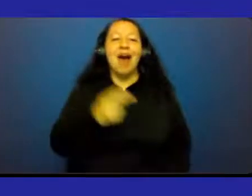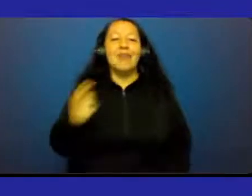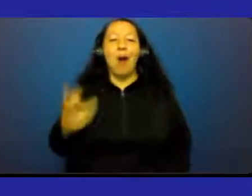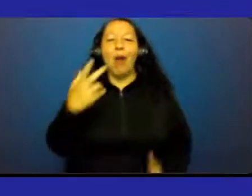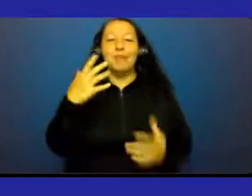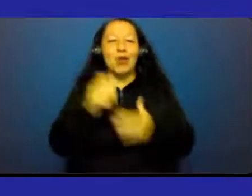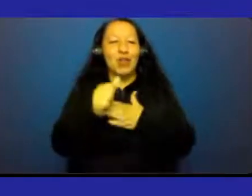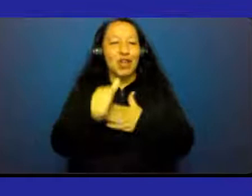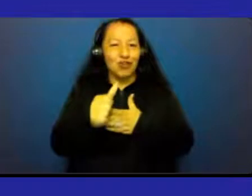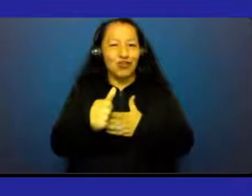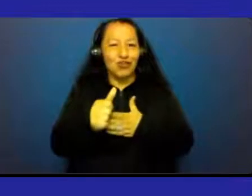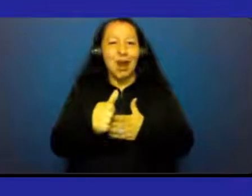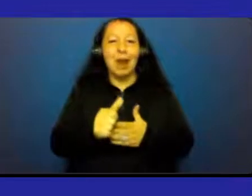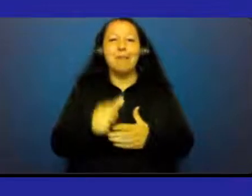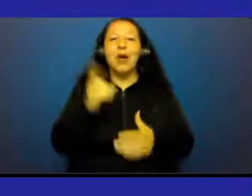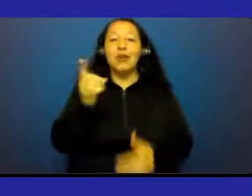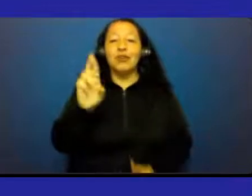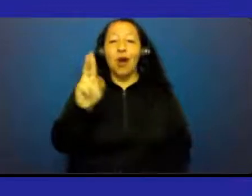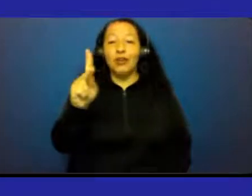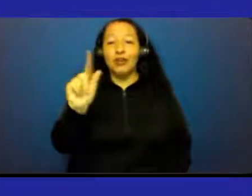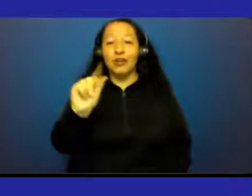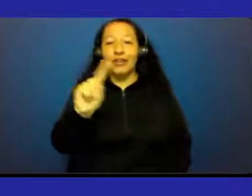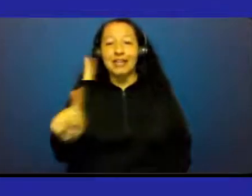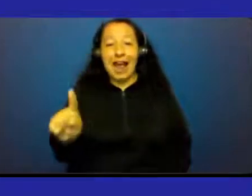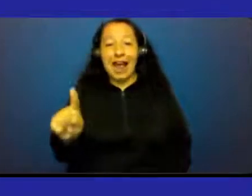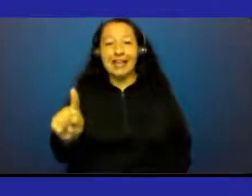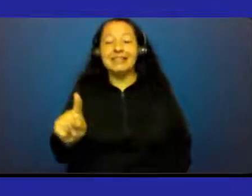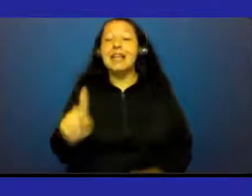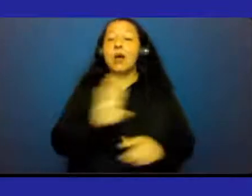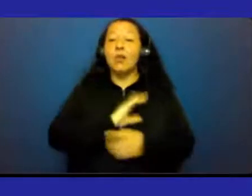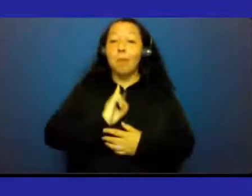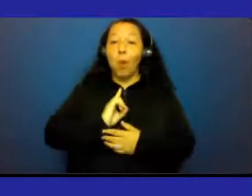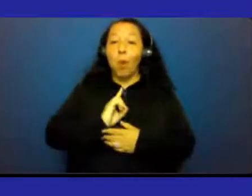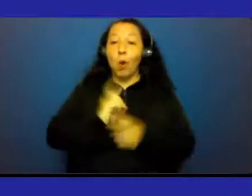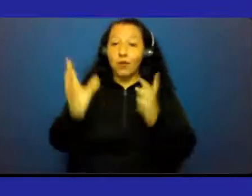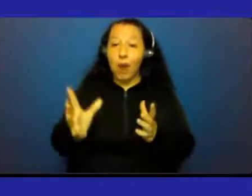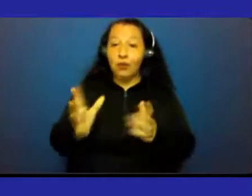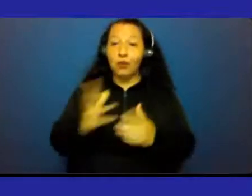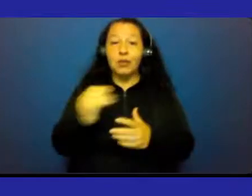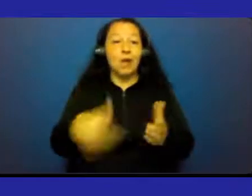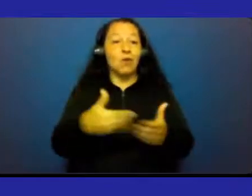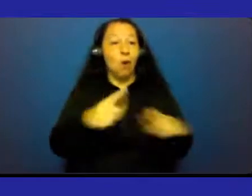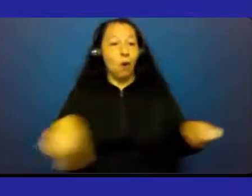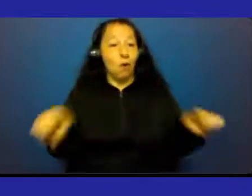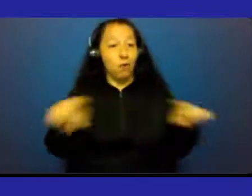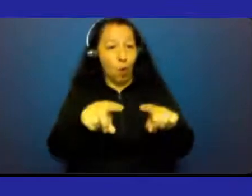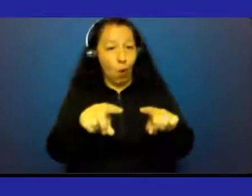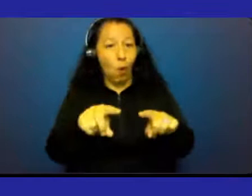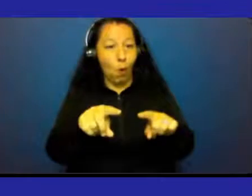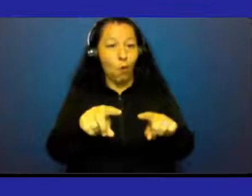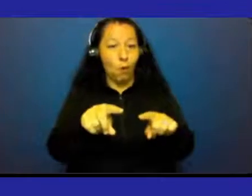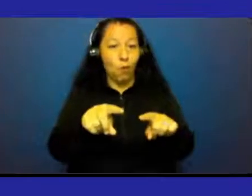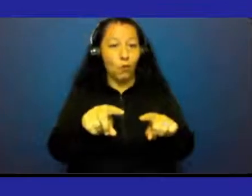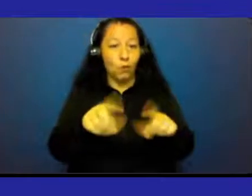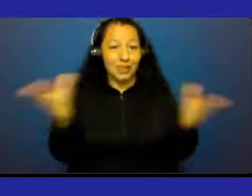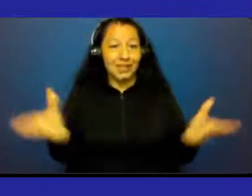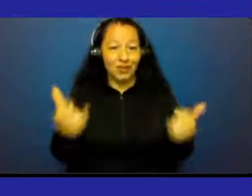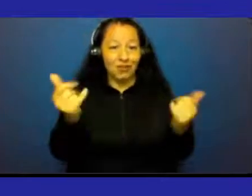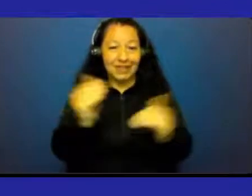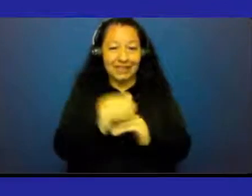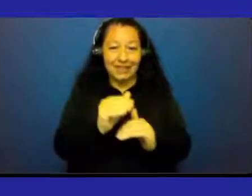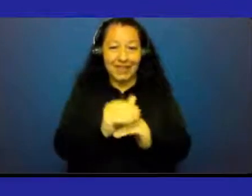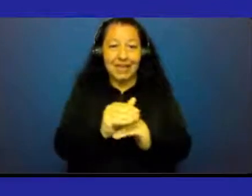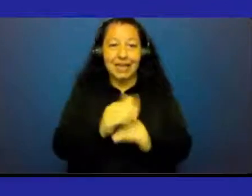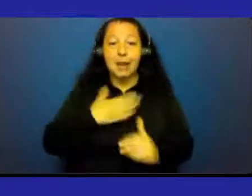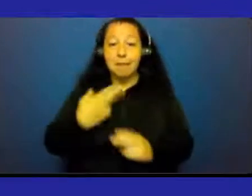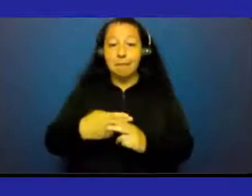leadership, Dr. Katz, and the board of directors, and to all the other present this evening. My